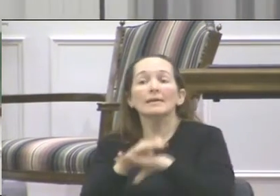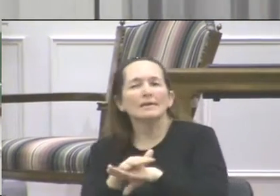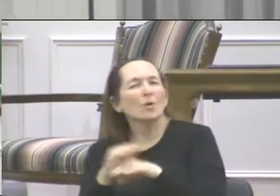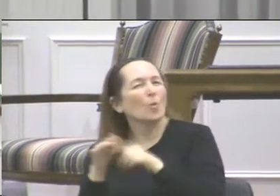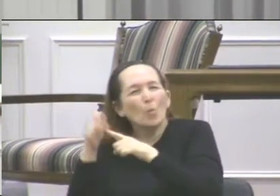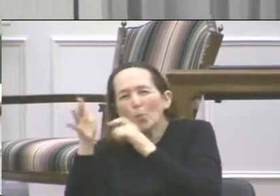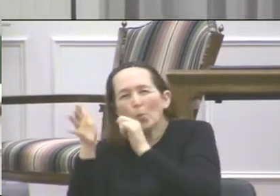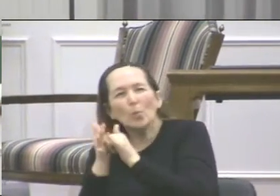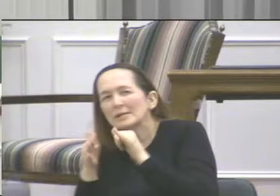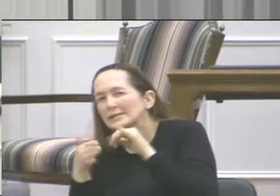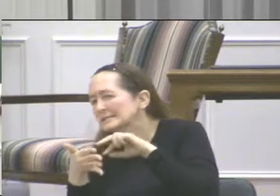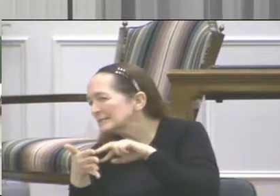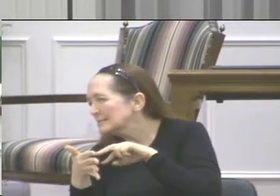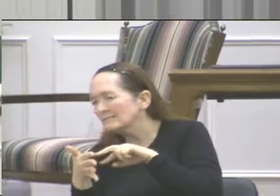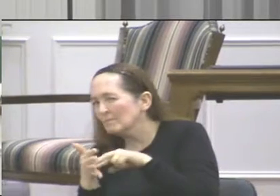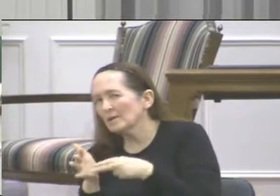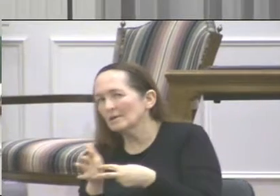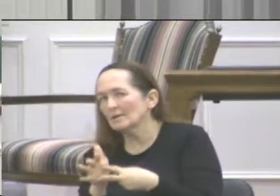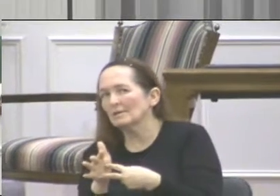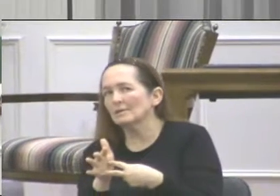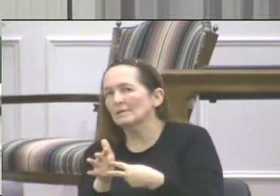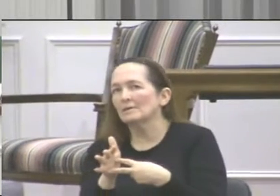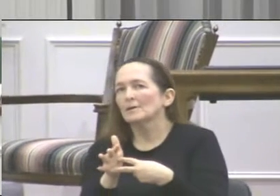See, as a Christian,